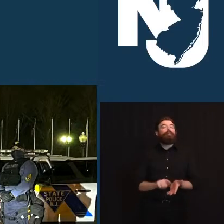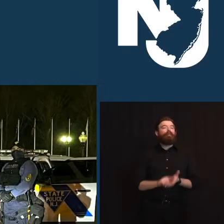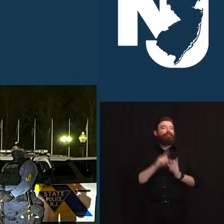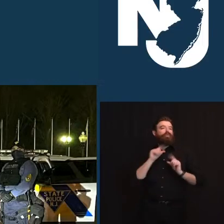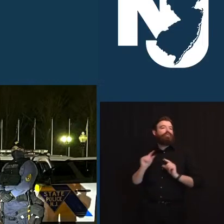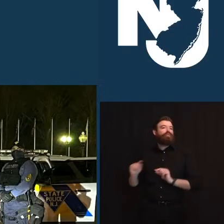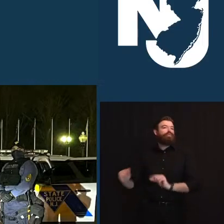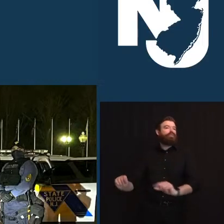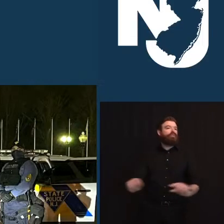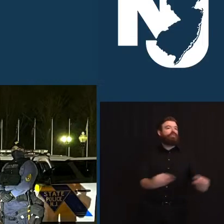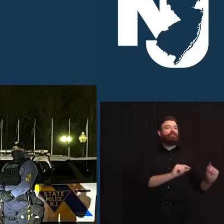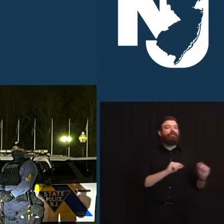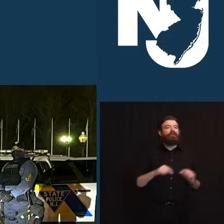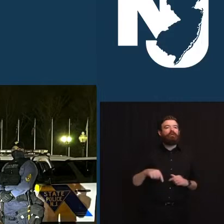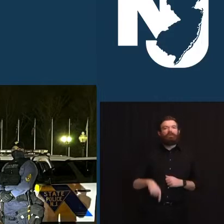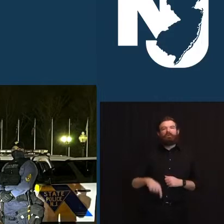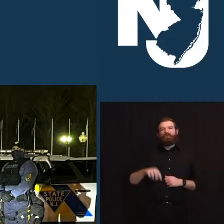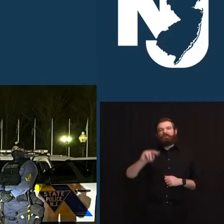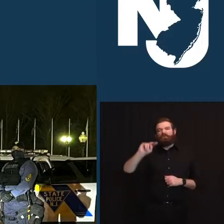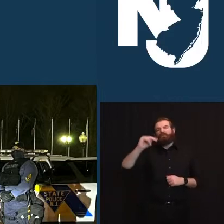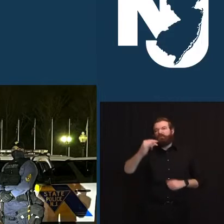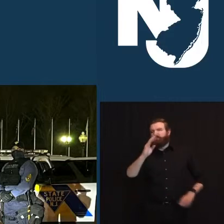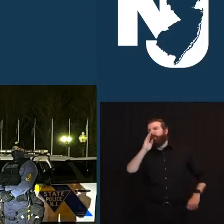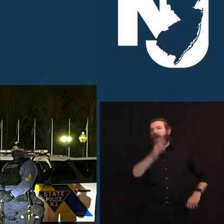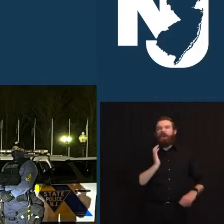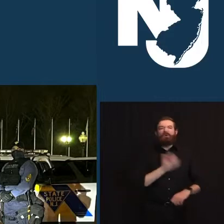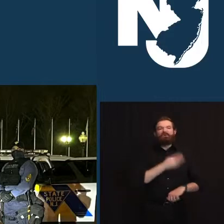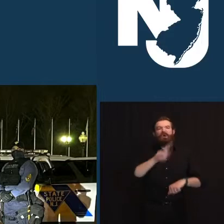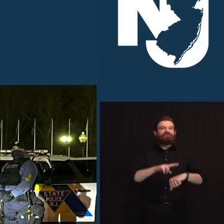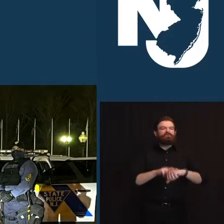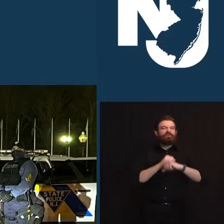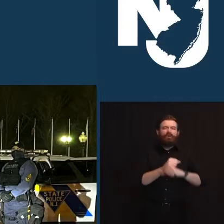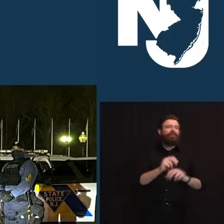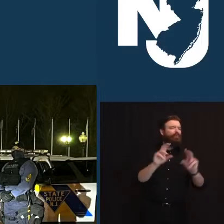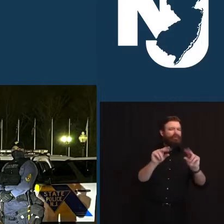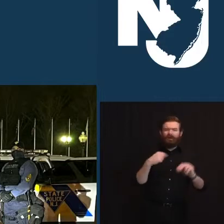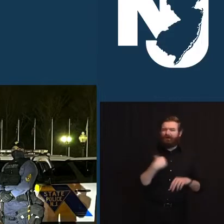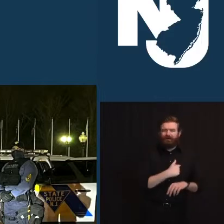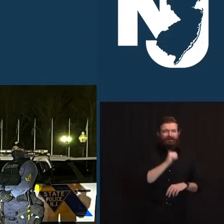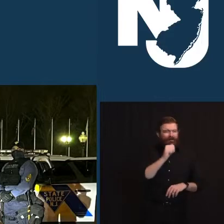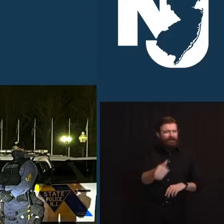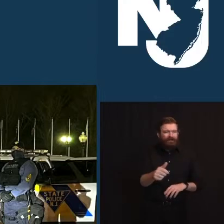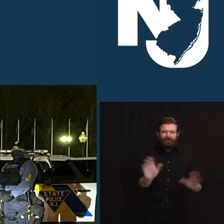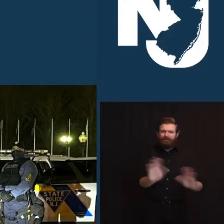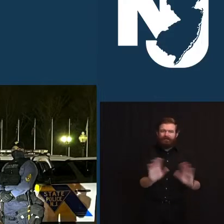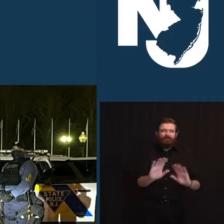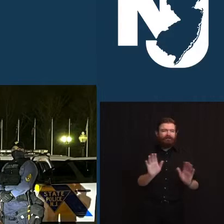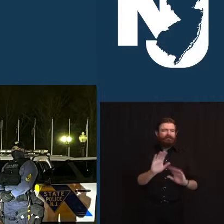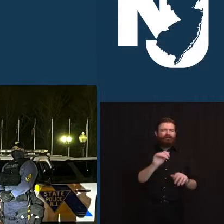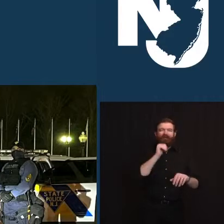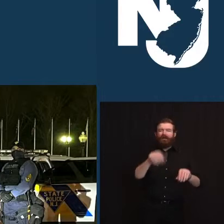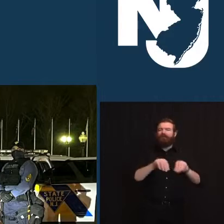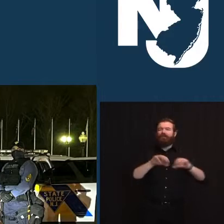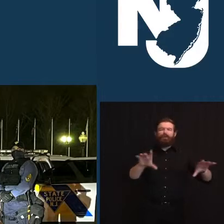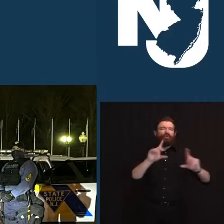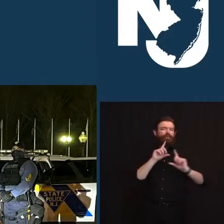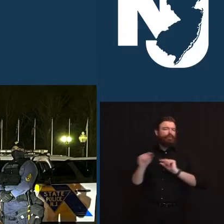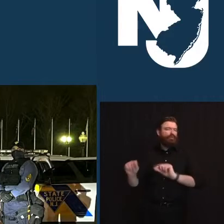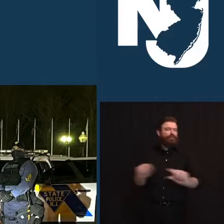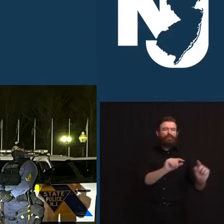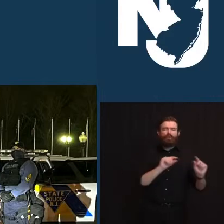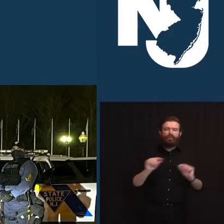were. So I would say, you know what, next time give us a call and make sure you get your facts straight. And secondly, to the same folks, remember why they're there in the